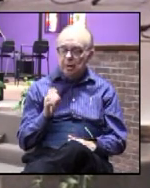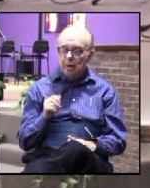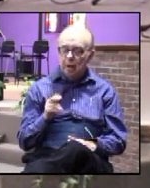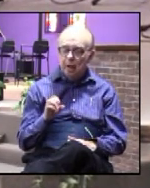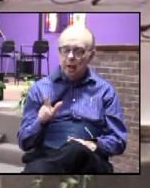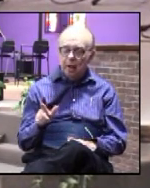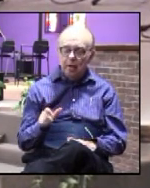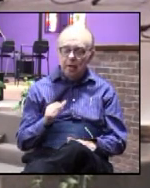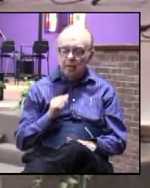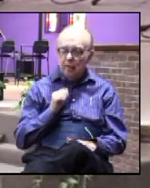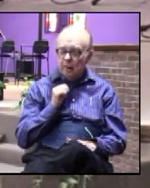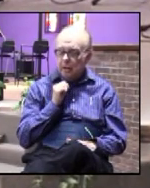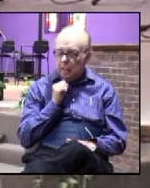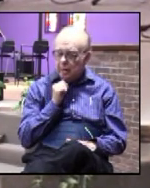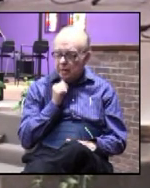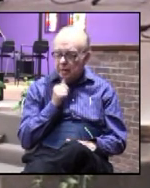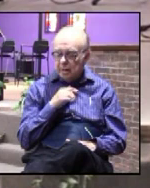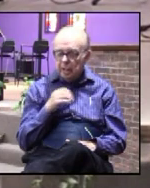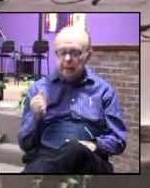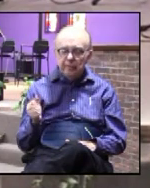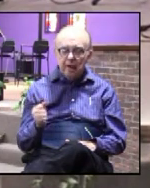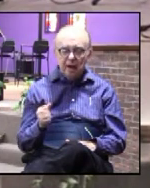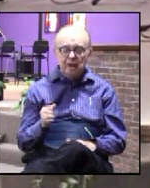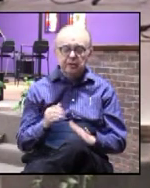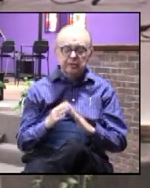She didn't get out of the house much, did you?